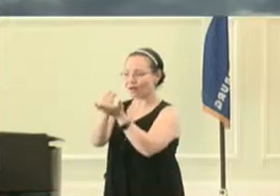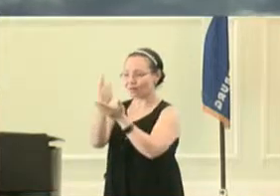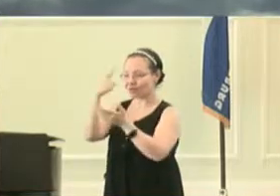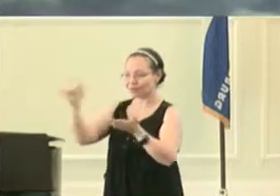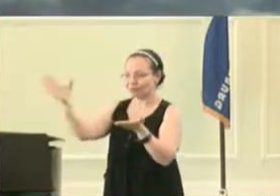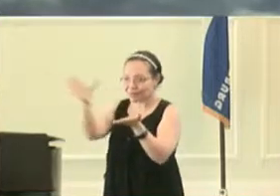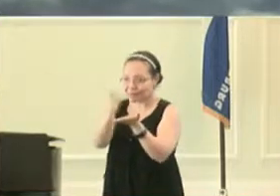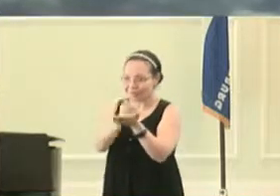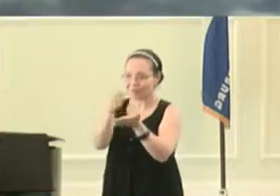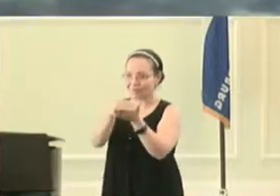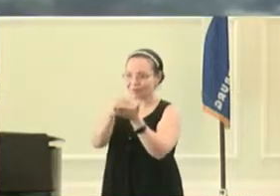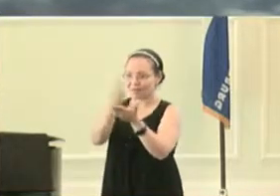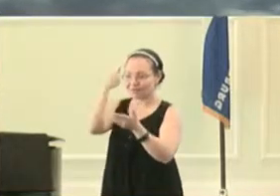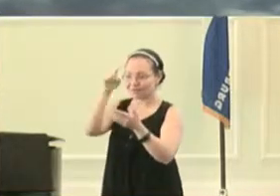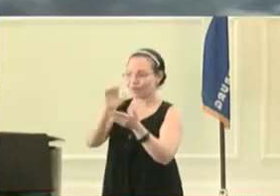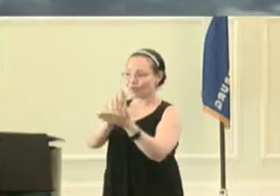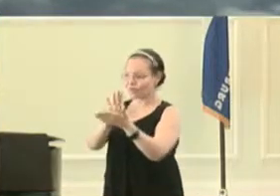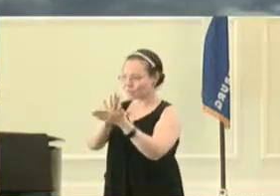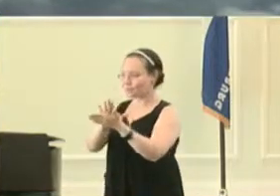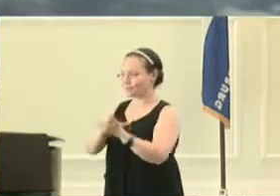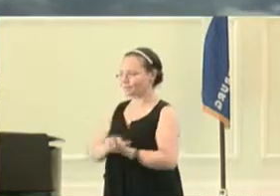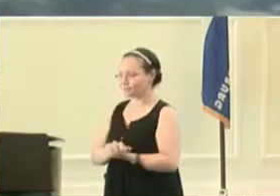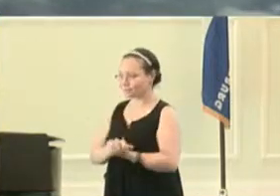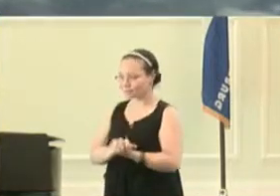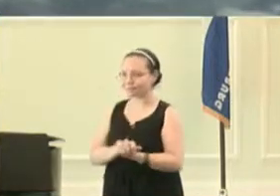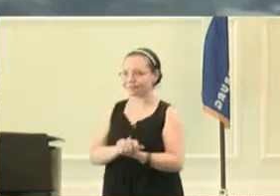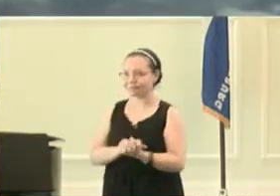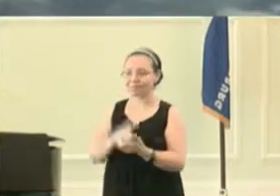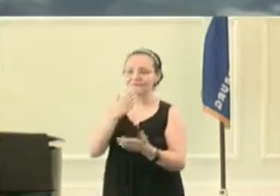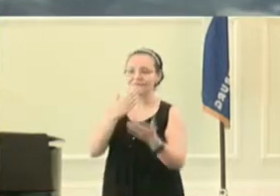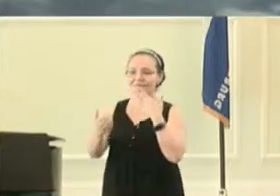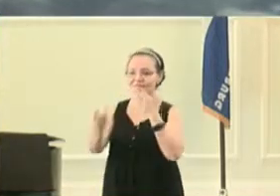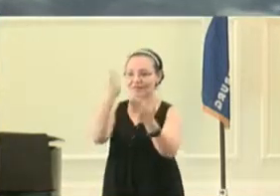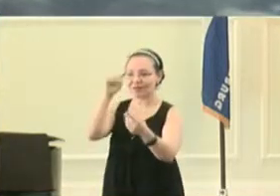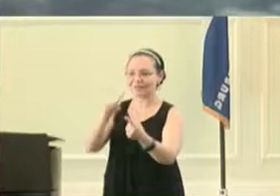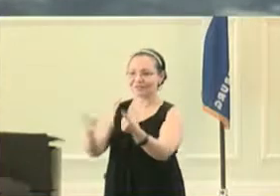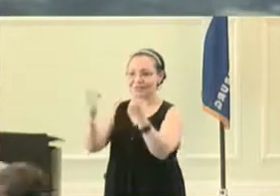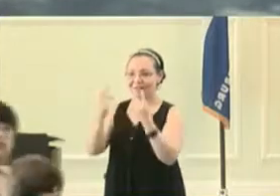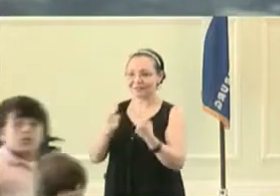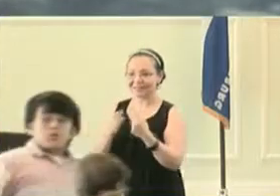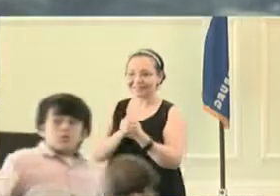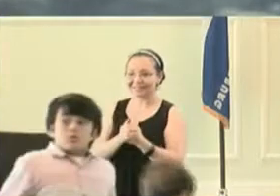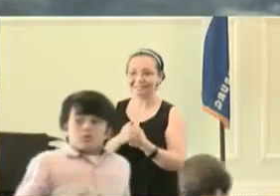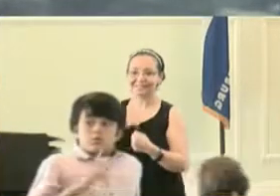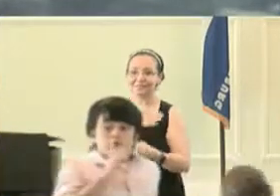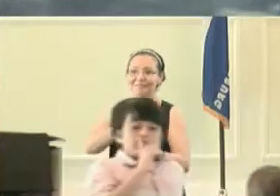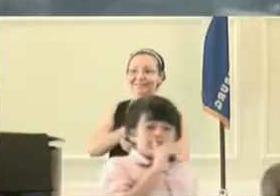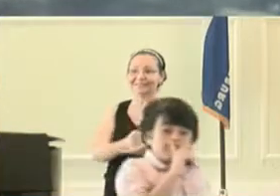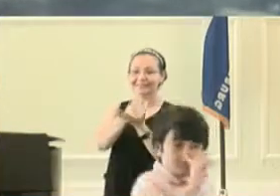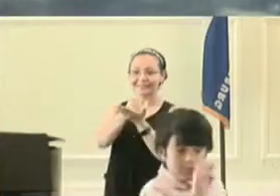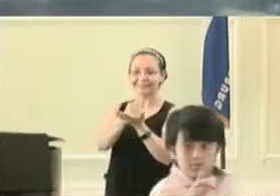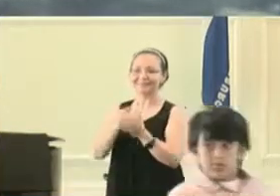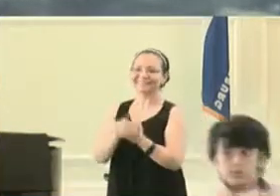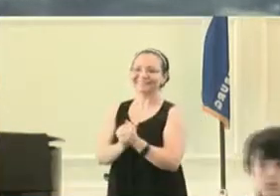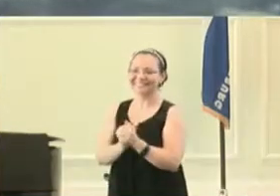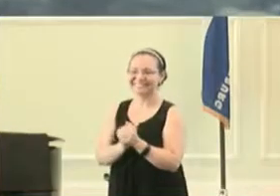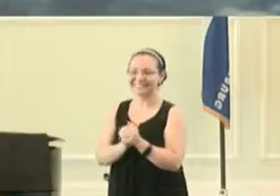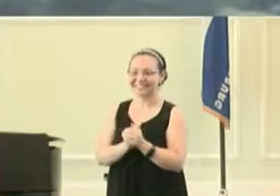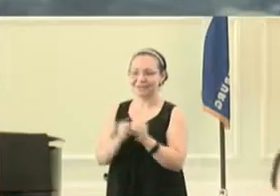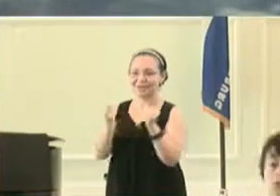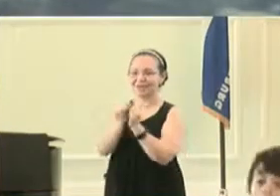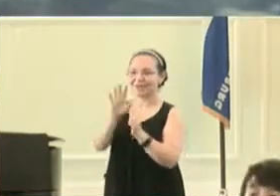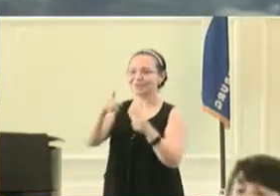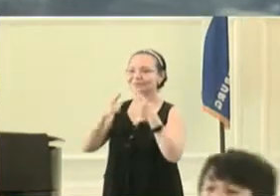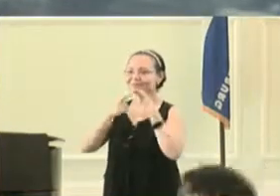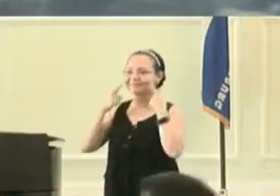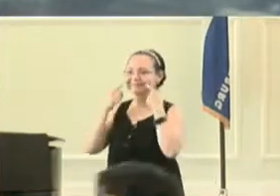TLC Prep Scholarship Fund. Thank you so much for doing this. And we love to see your happy faces and your bright smiles